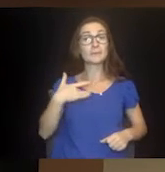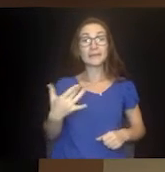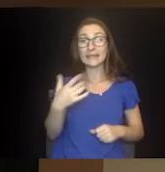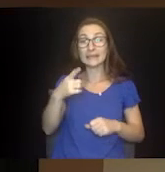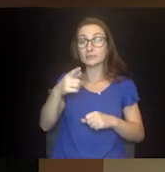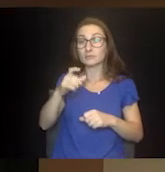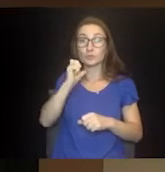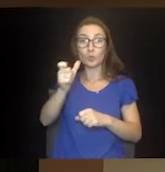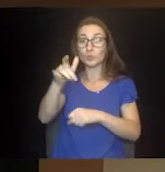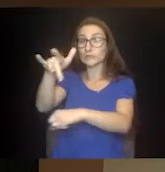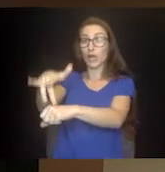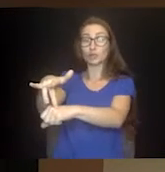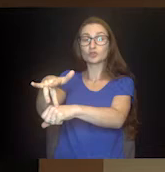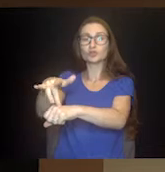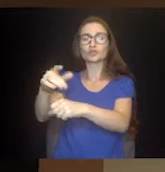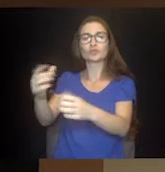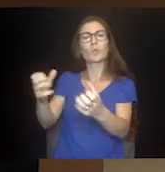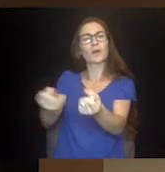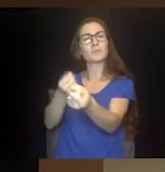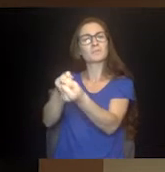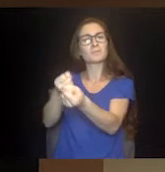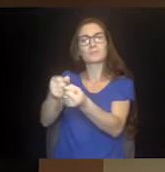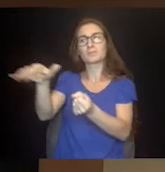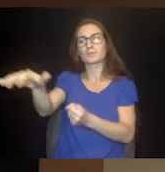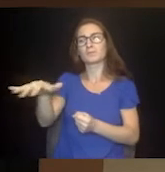counties that we normally can't reach.